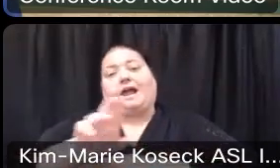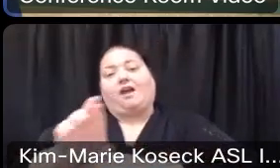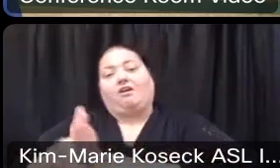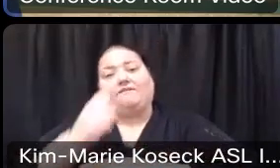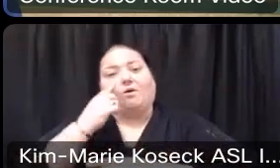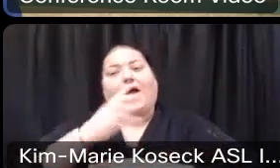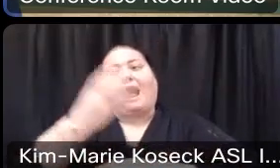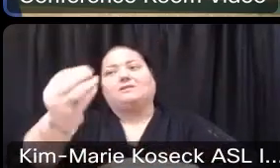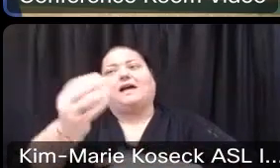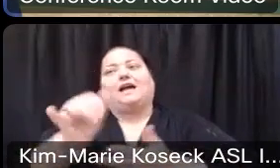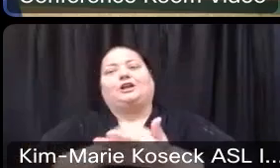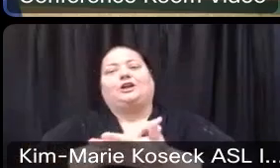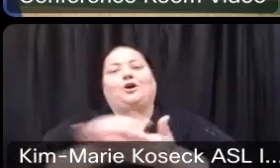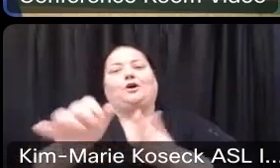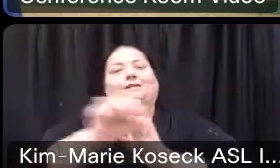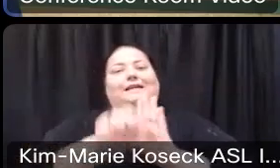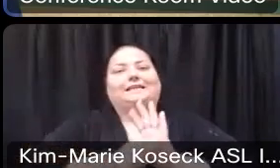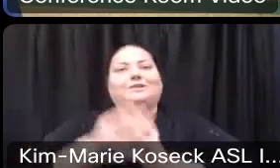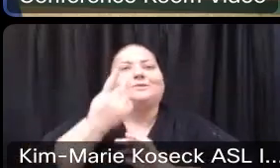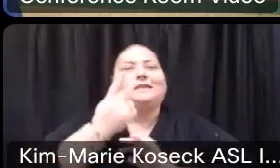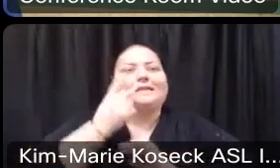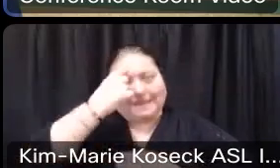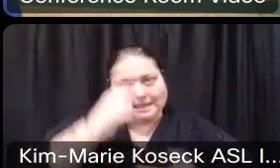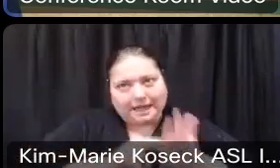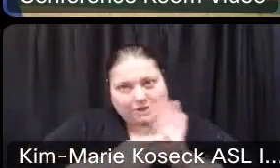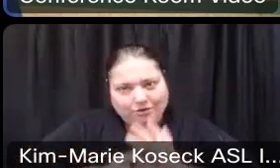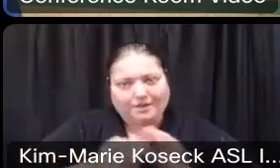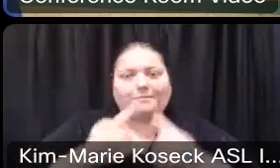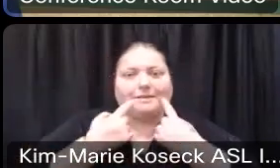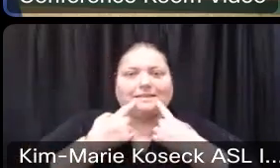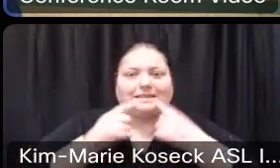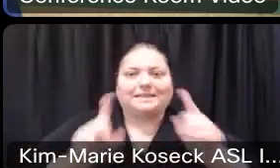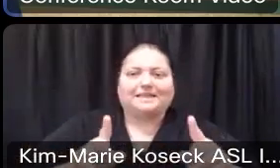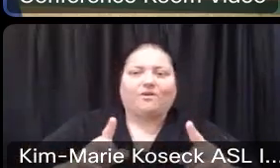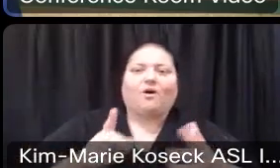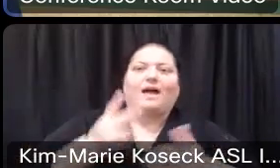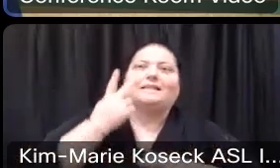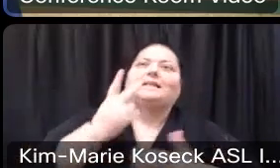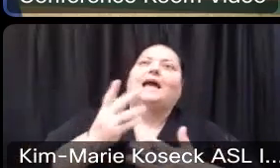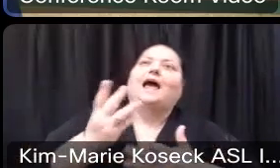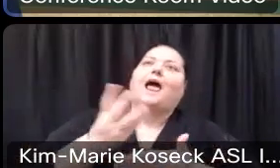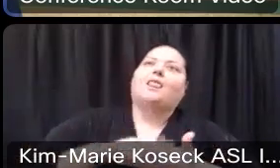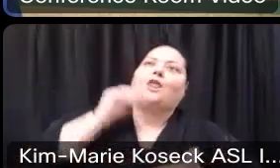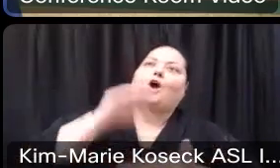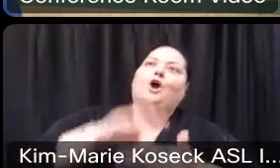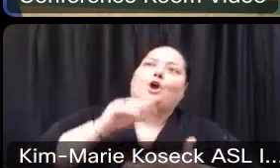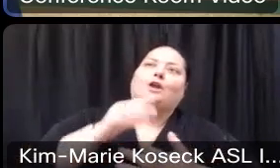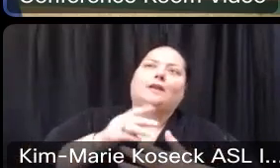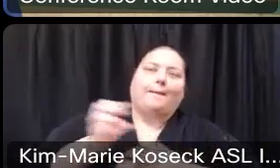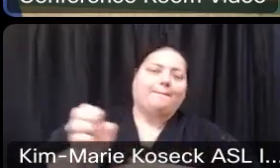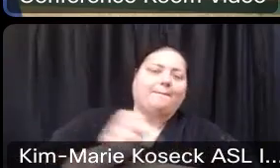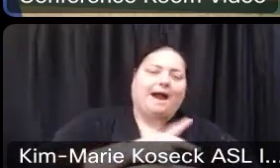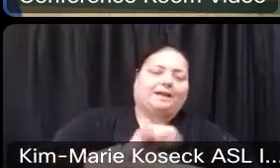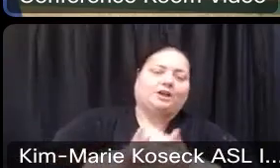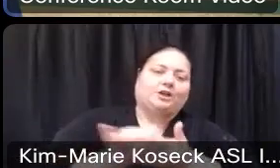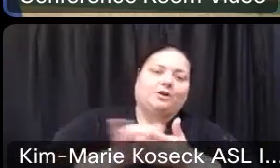State and visit the intentional communities that have been very successful and learn from those and bring those back to New York to see how we can